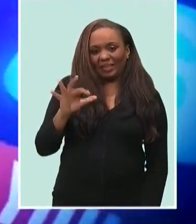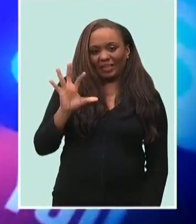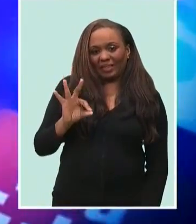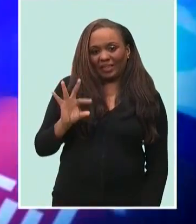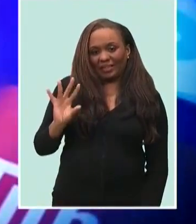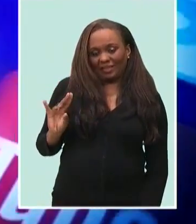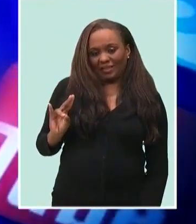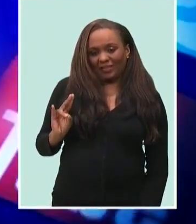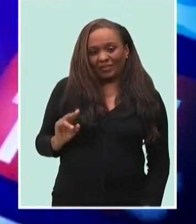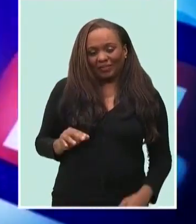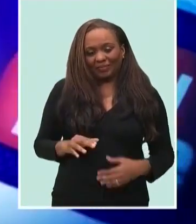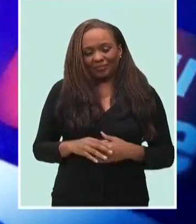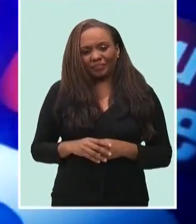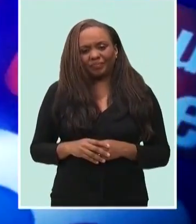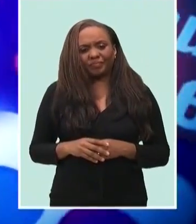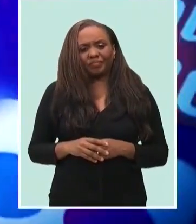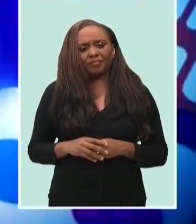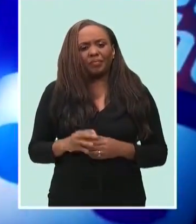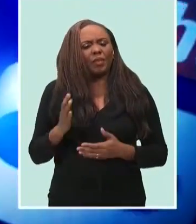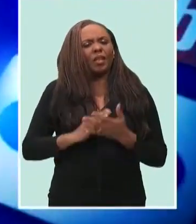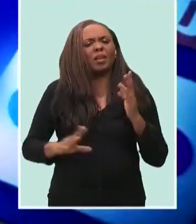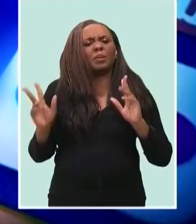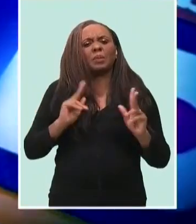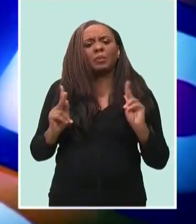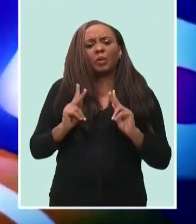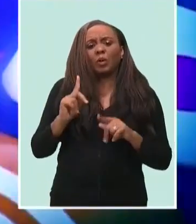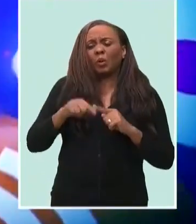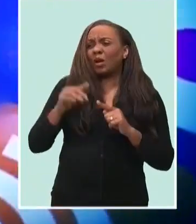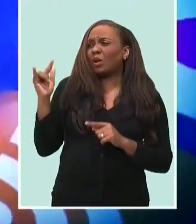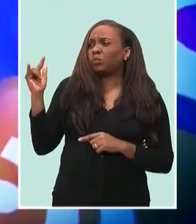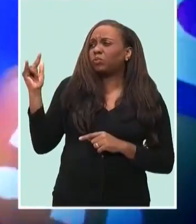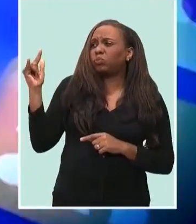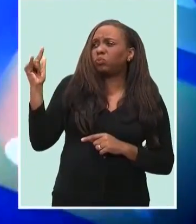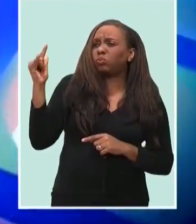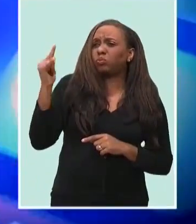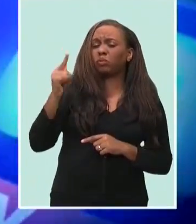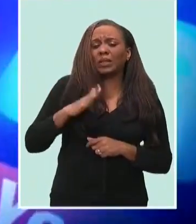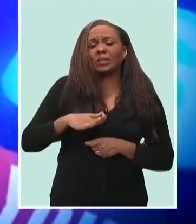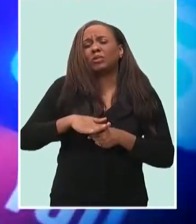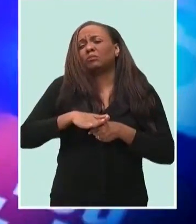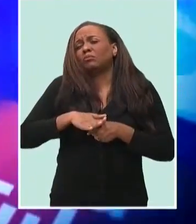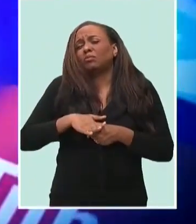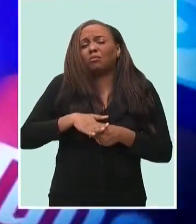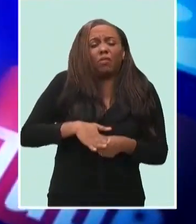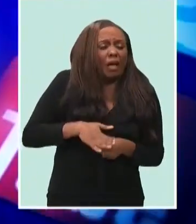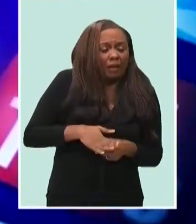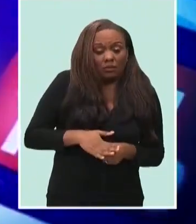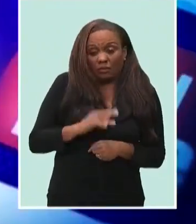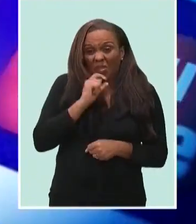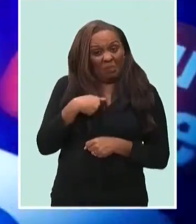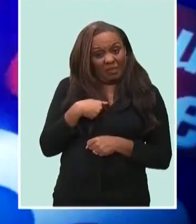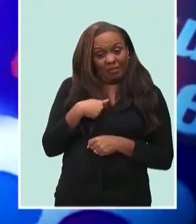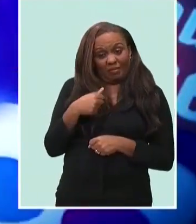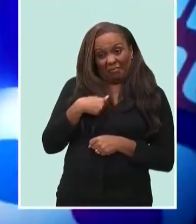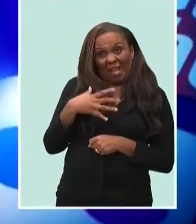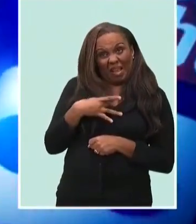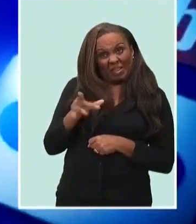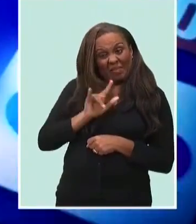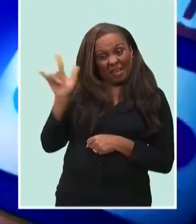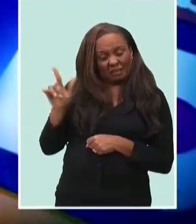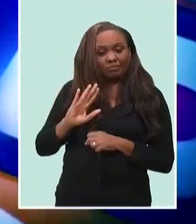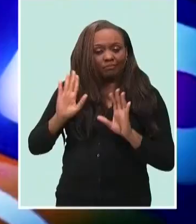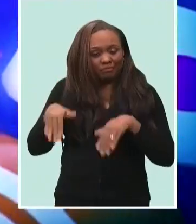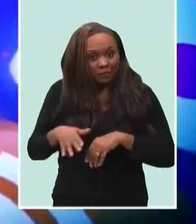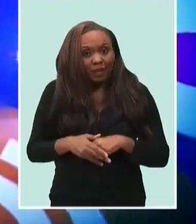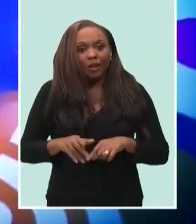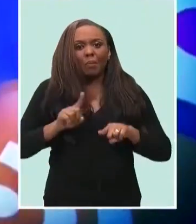122. Now, flying can be fairly stressful an experience for some. Not me, because I love to fly, but